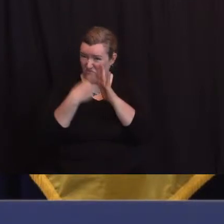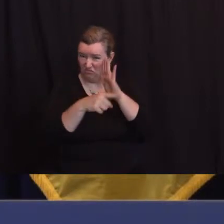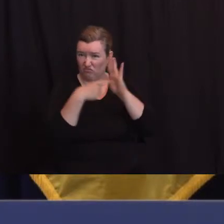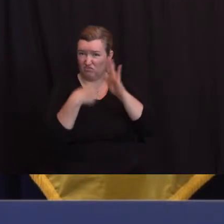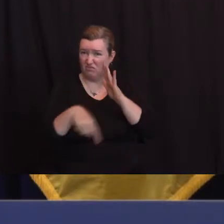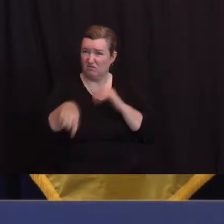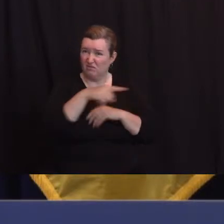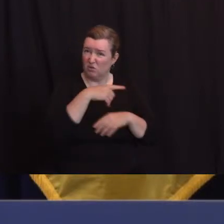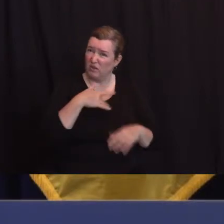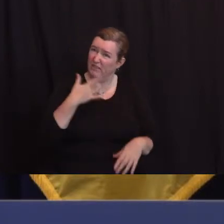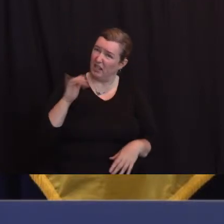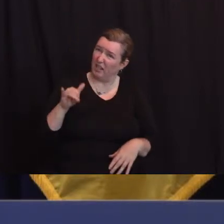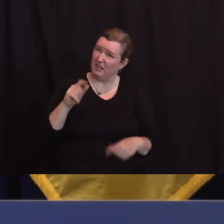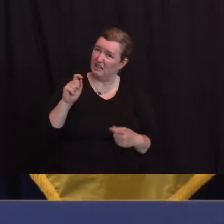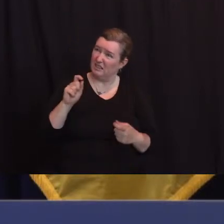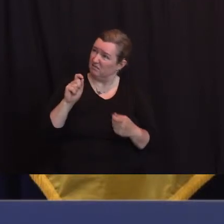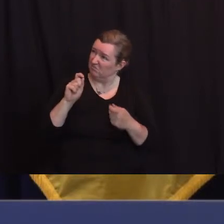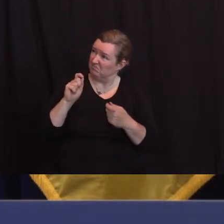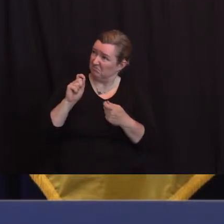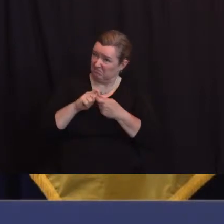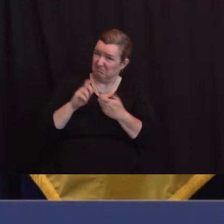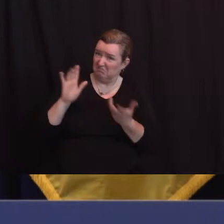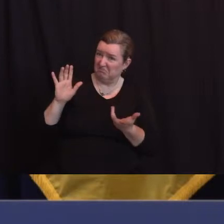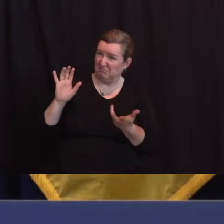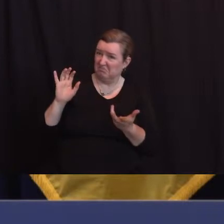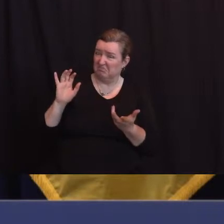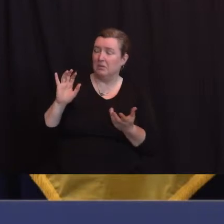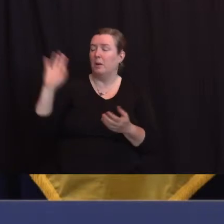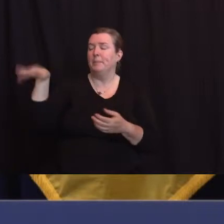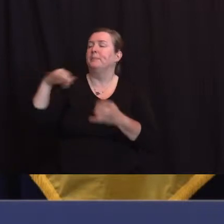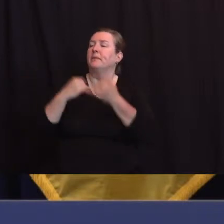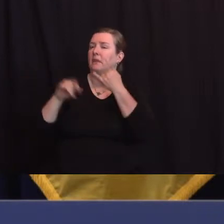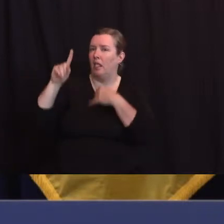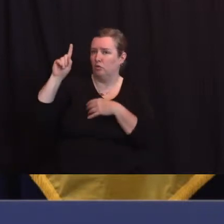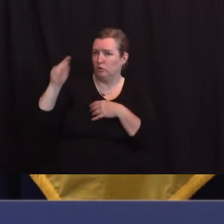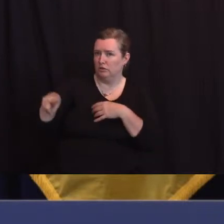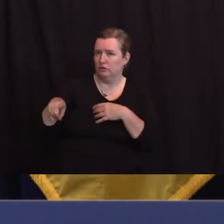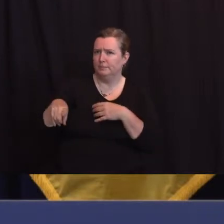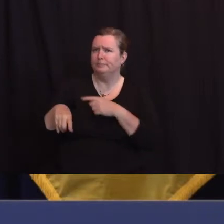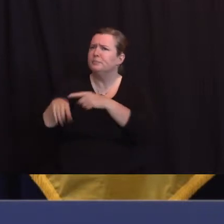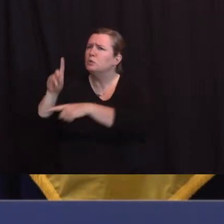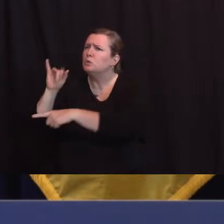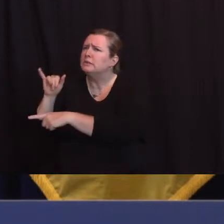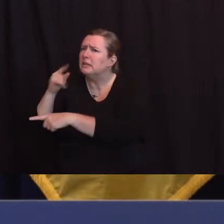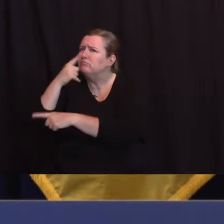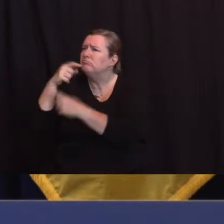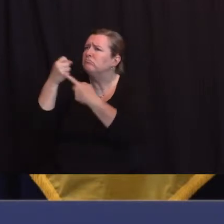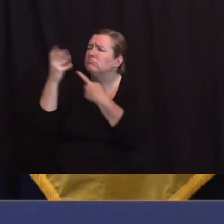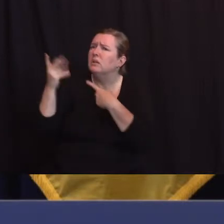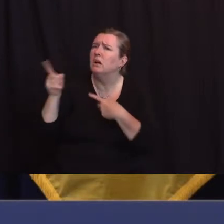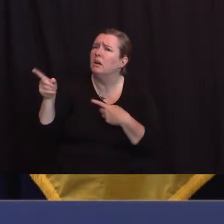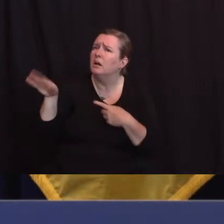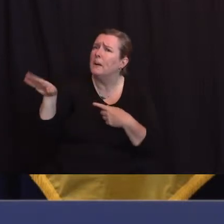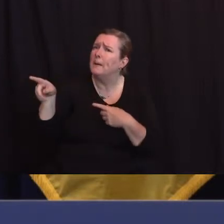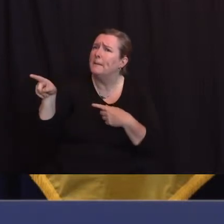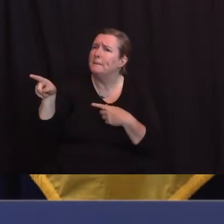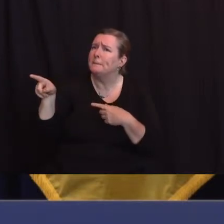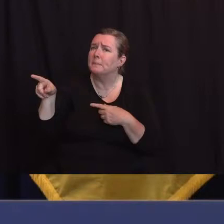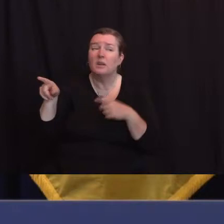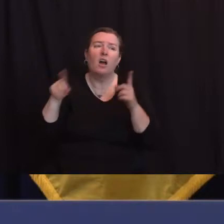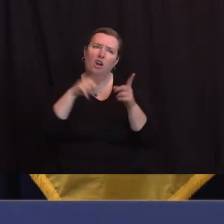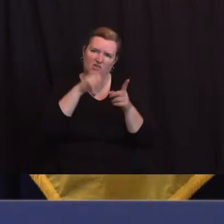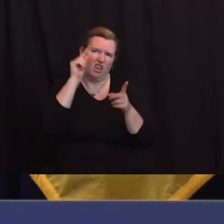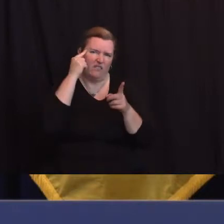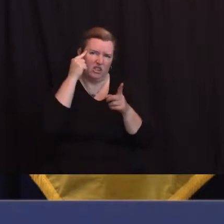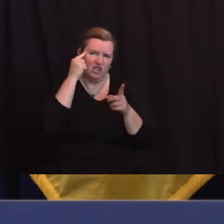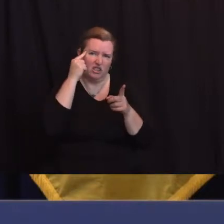accurate, do you think? And finally, maybe Judy, you could talk about this as well as the governor and maybe even Tina